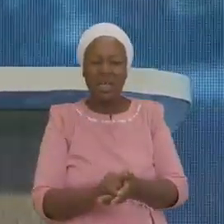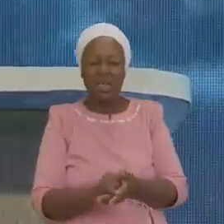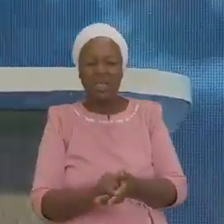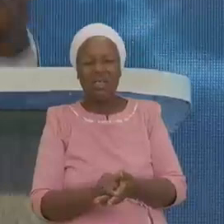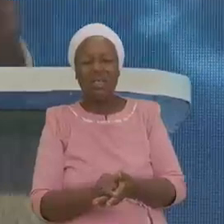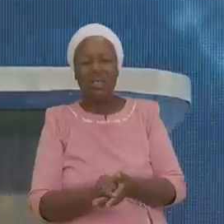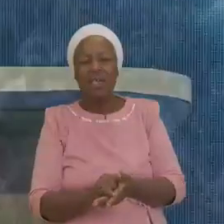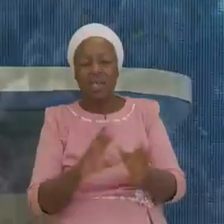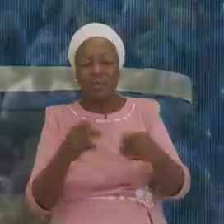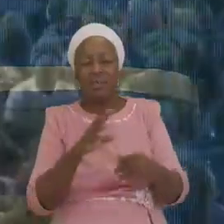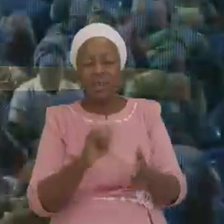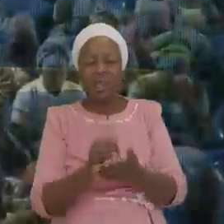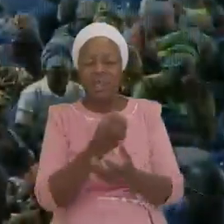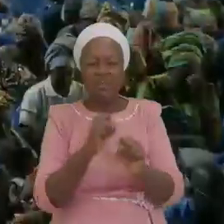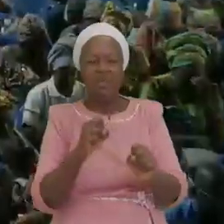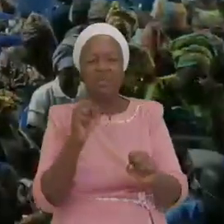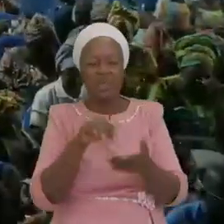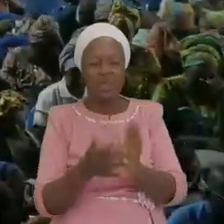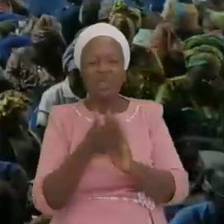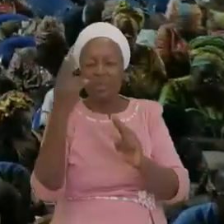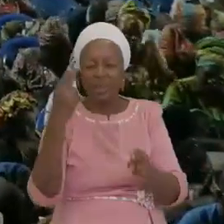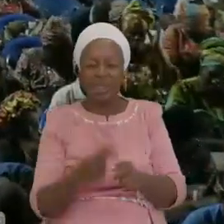in Jesus' name.